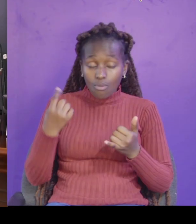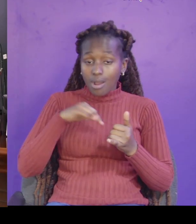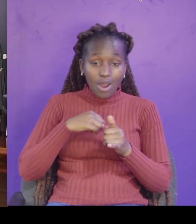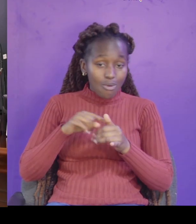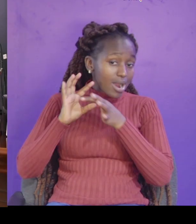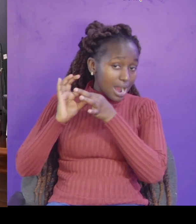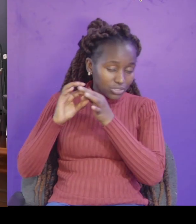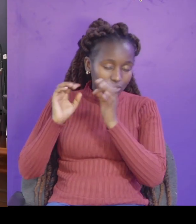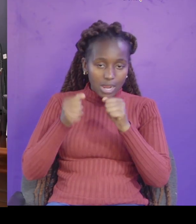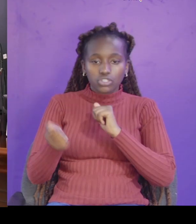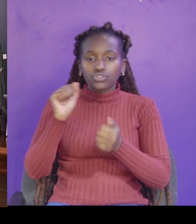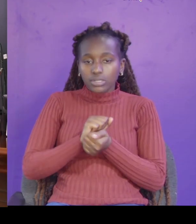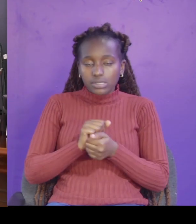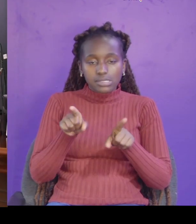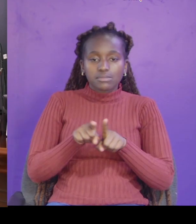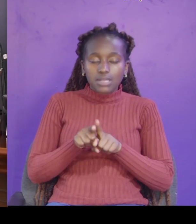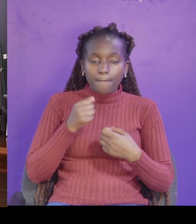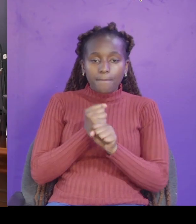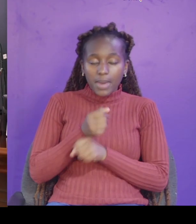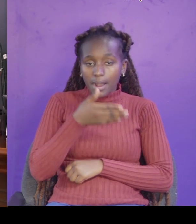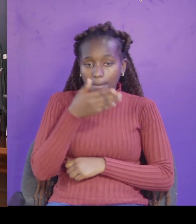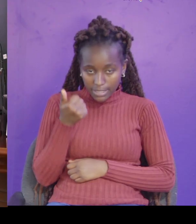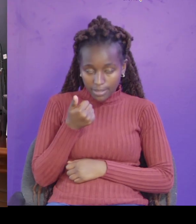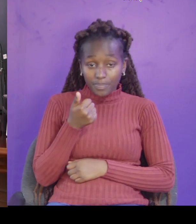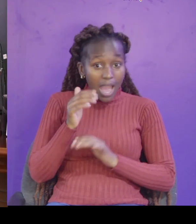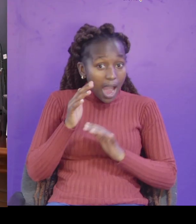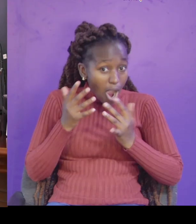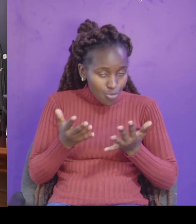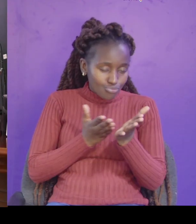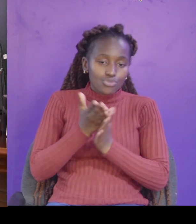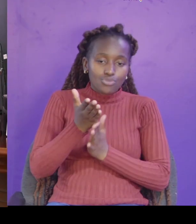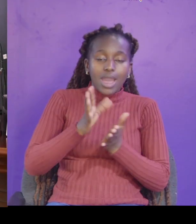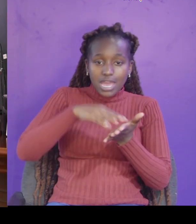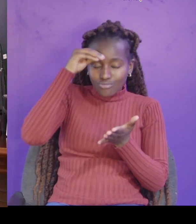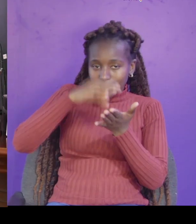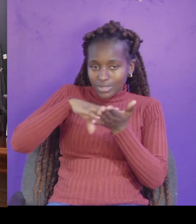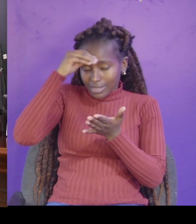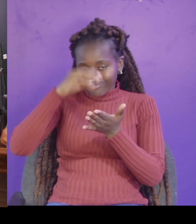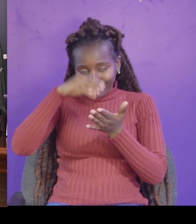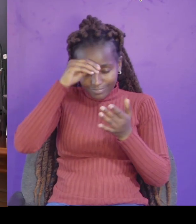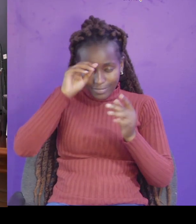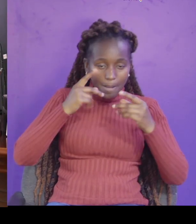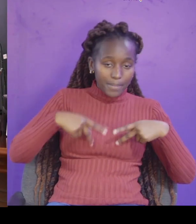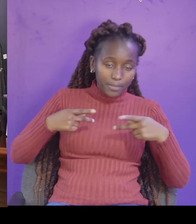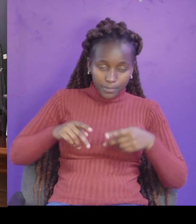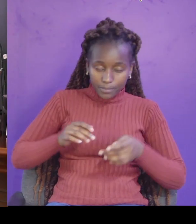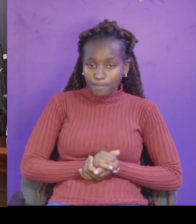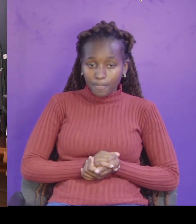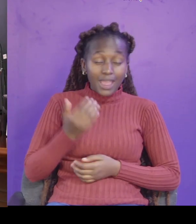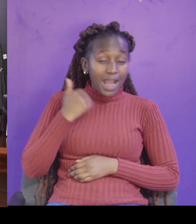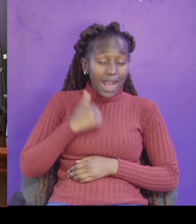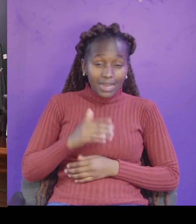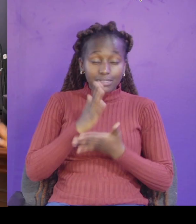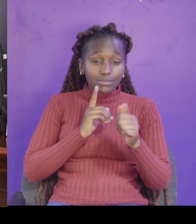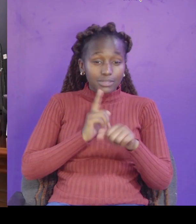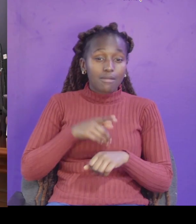always change it and make it better is by educating them. They have abused me severally. I take it positively. I